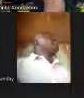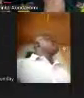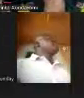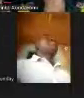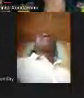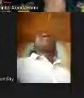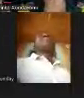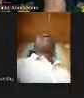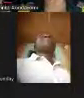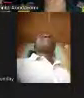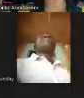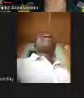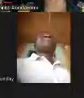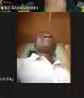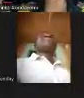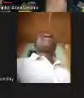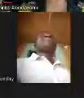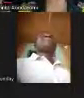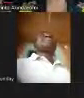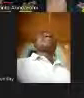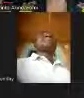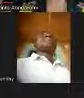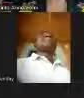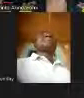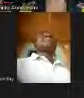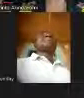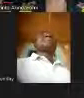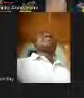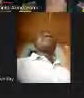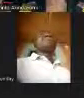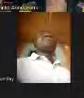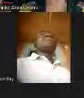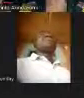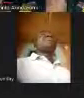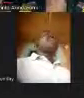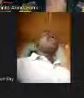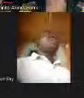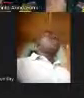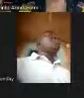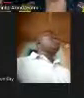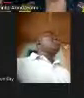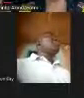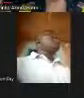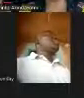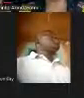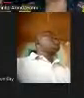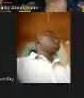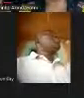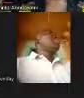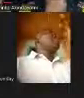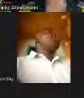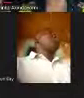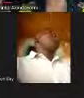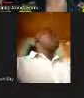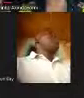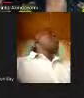learning disabilities, there are meant to be about 37 different symptoms. And